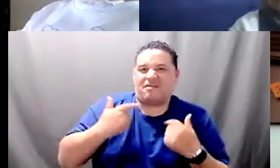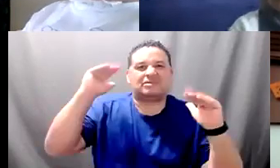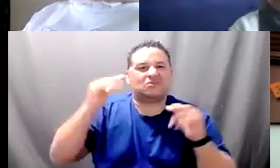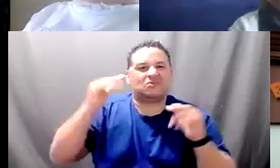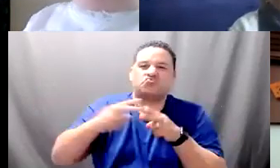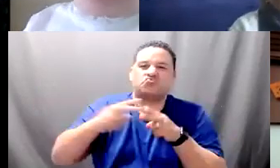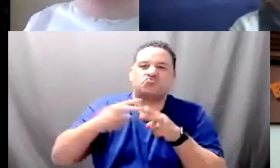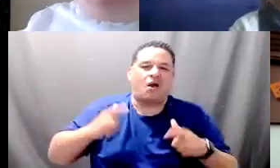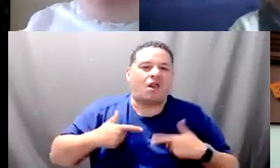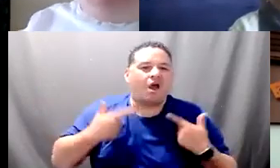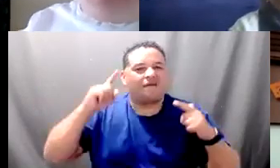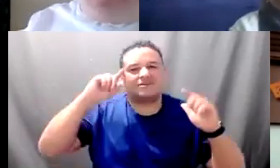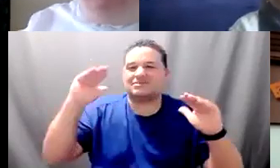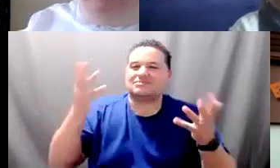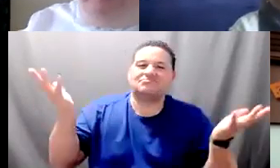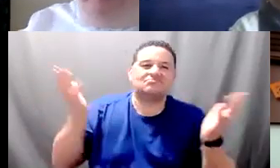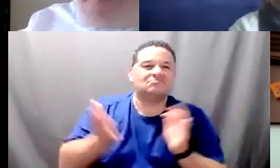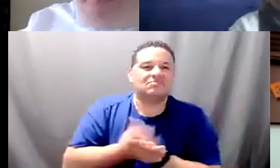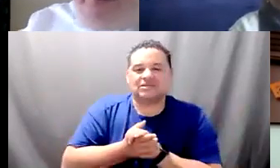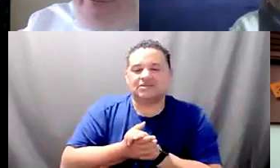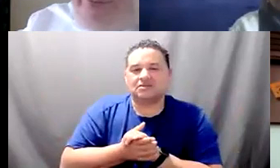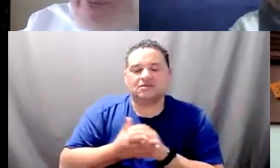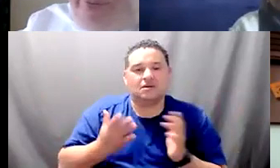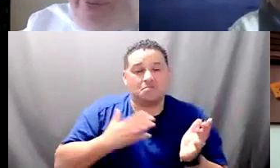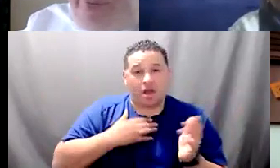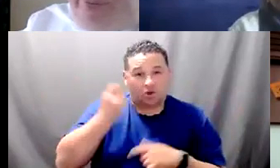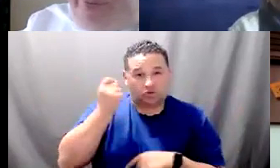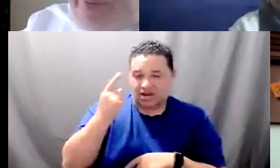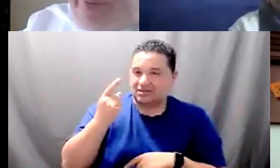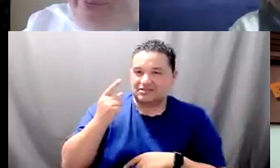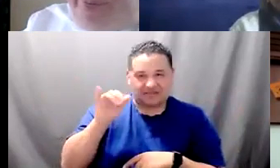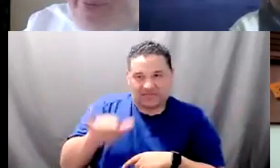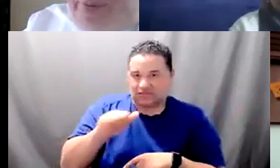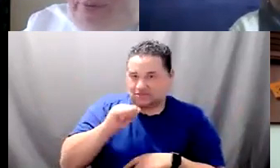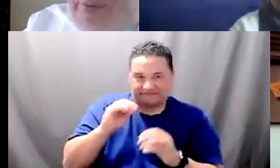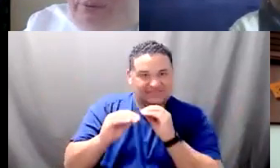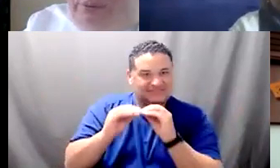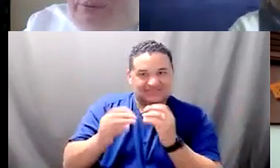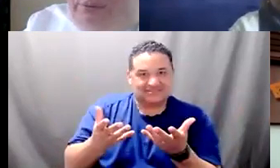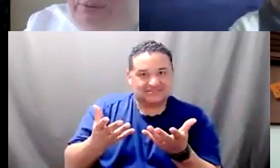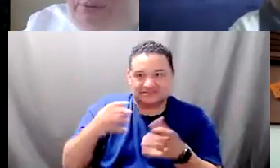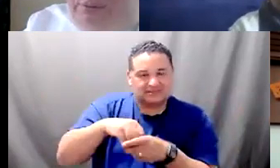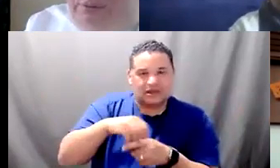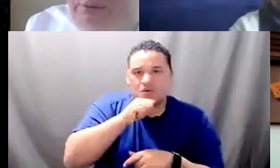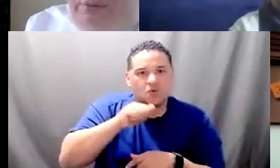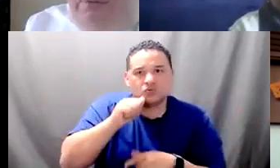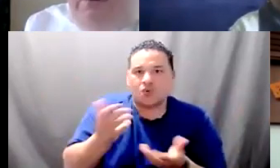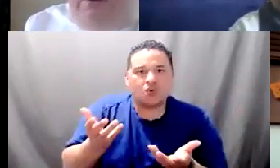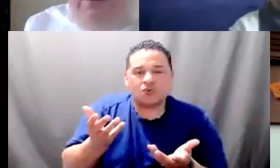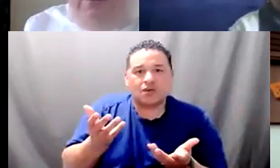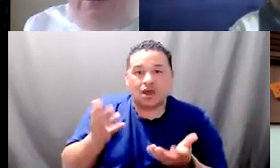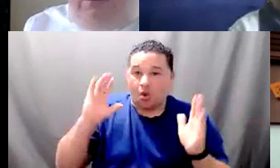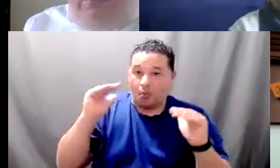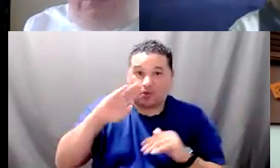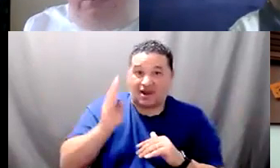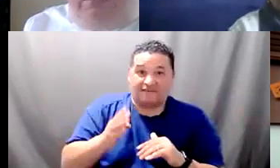life expectancy. My understanding is that this is not being corrected in Arizona, and I really hope we never reach a shortage.